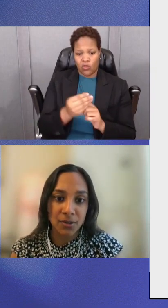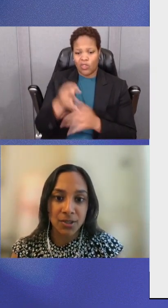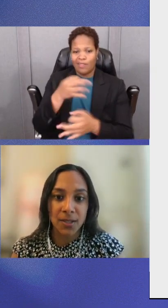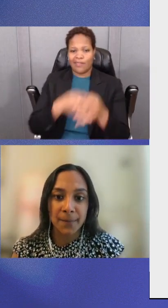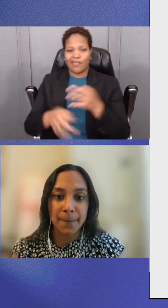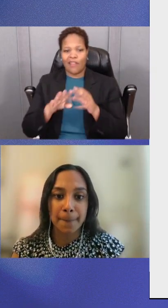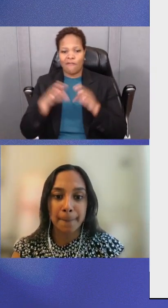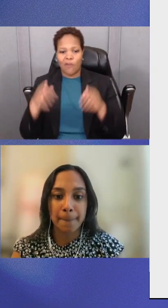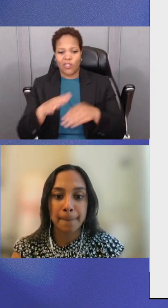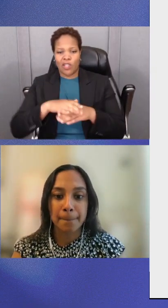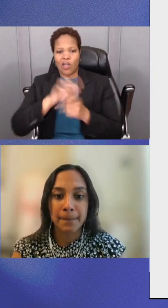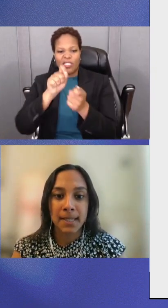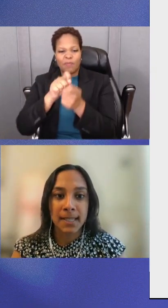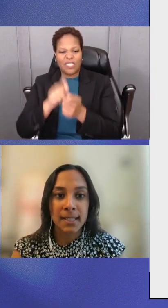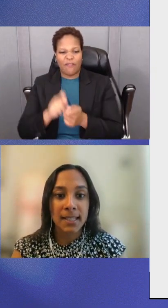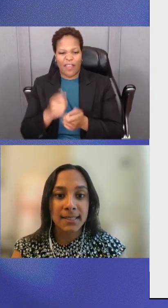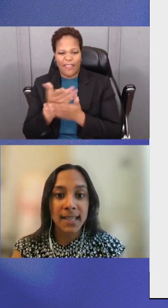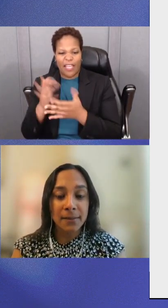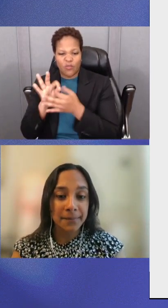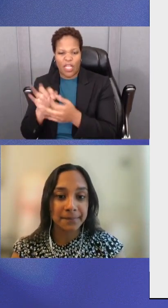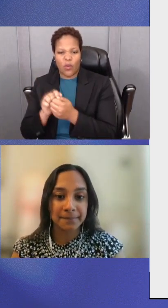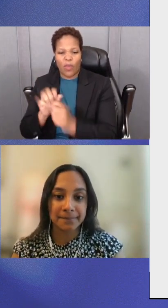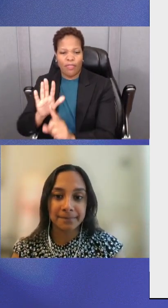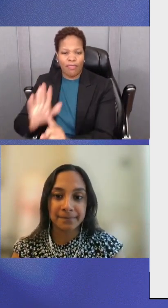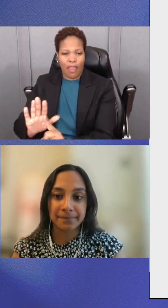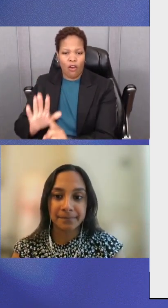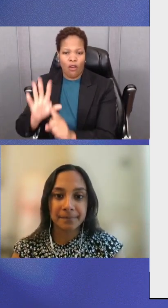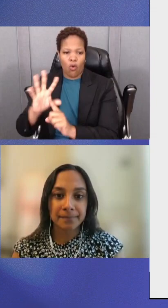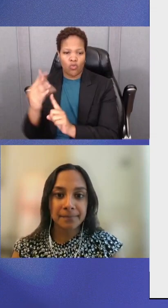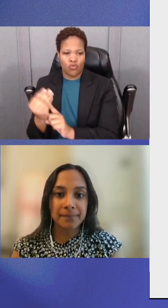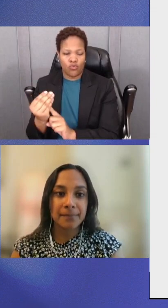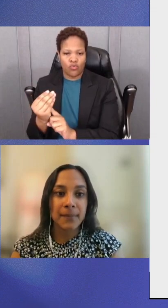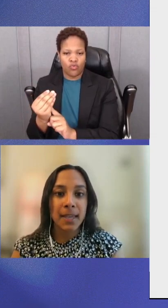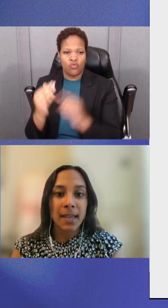their culture. Next slide.